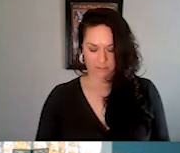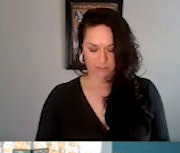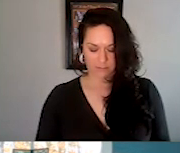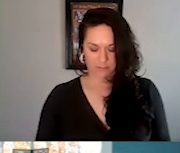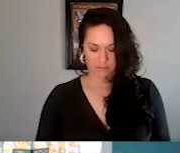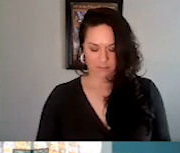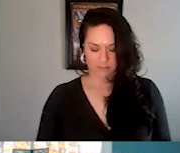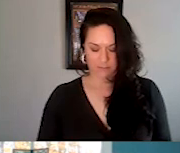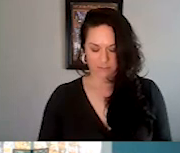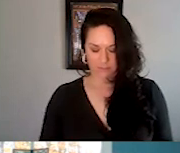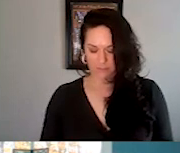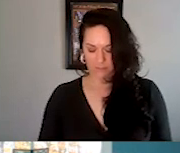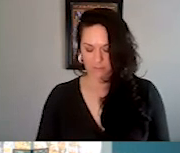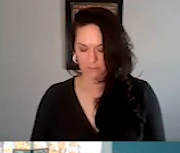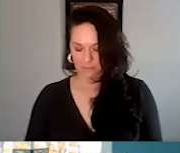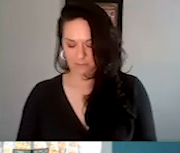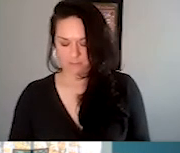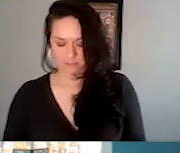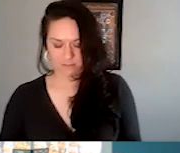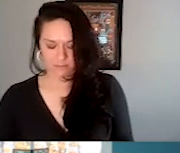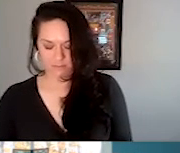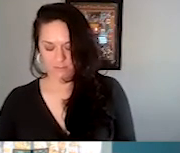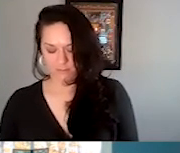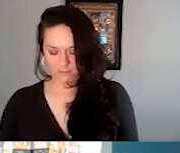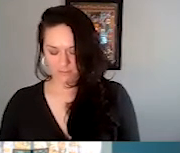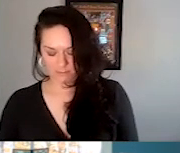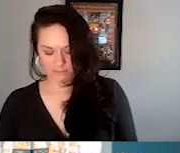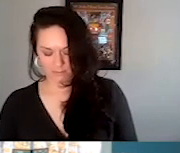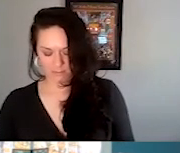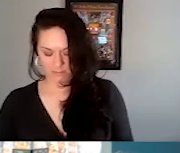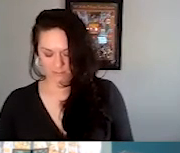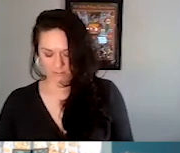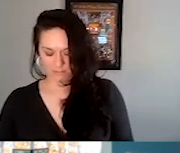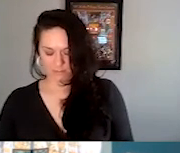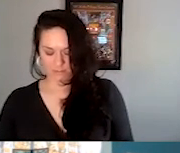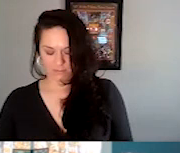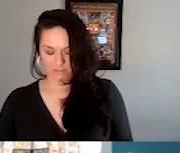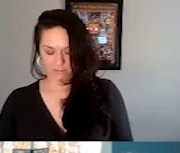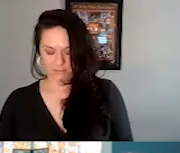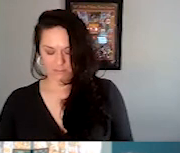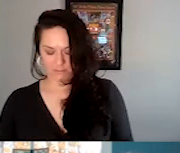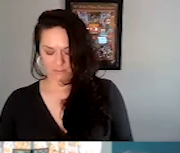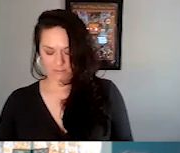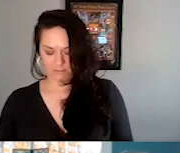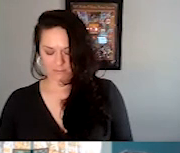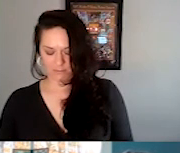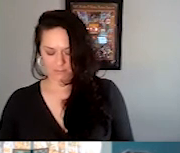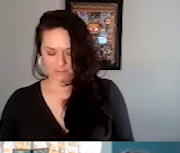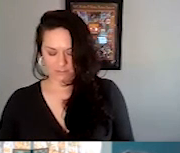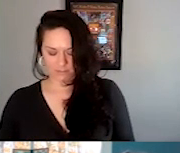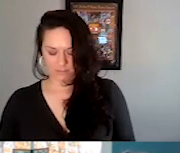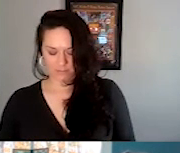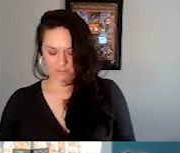dispensing places that they had found in the town. Next slide, please.